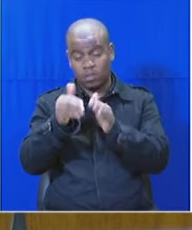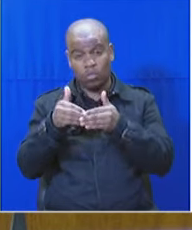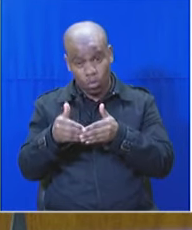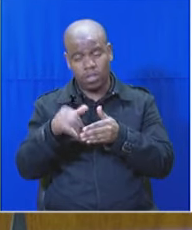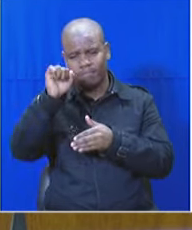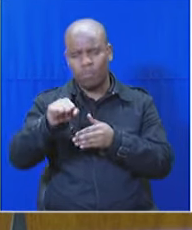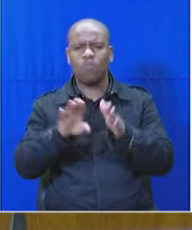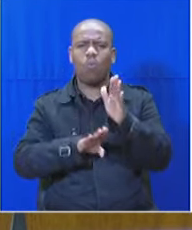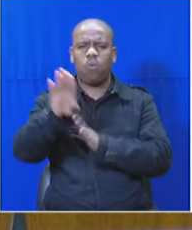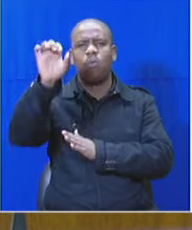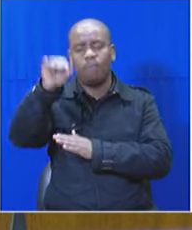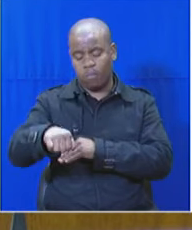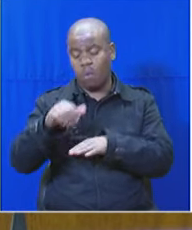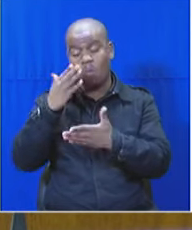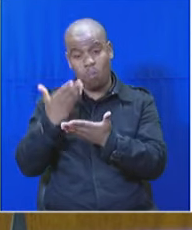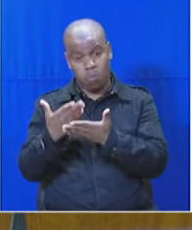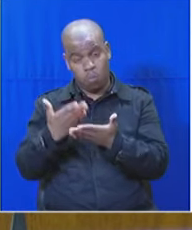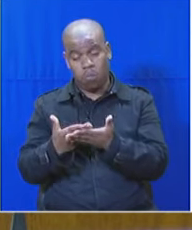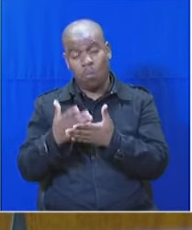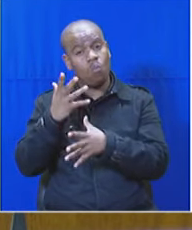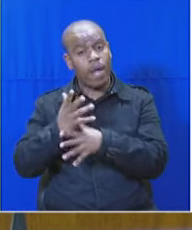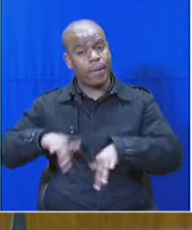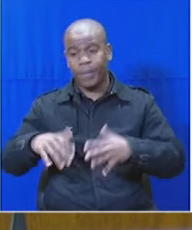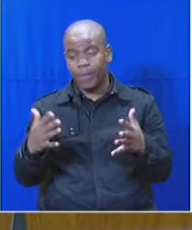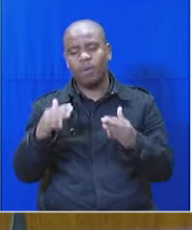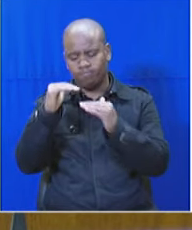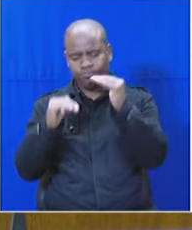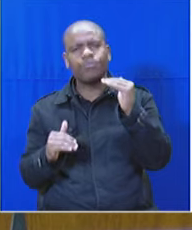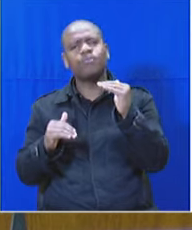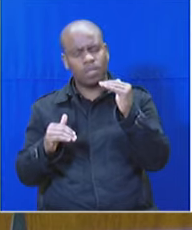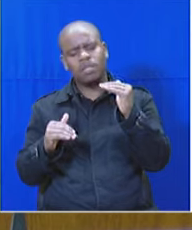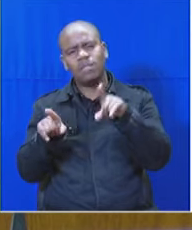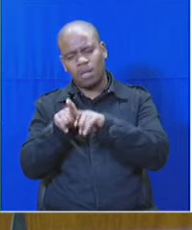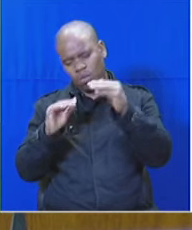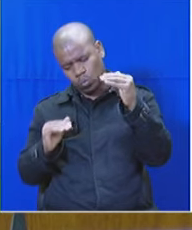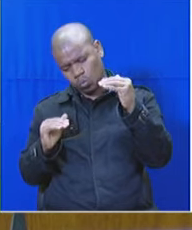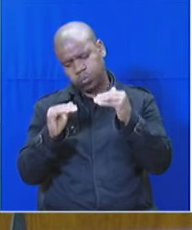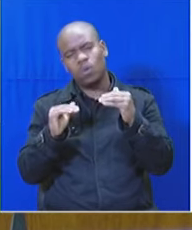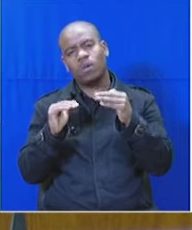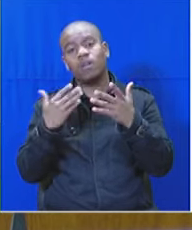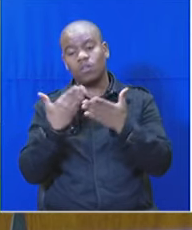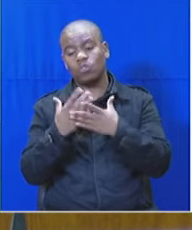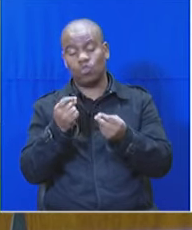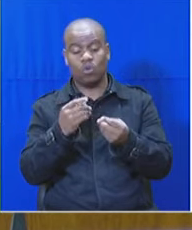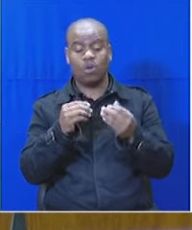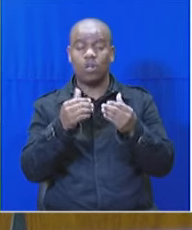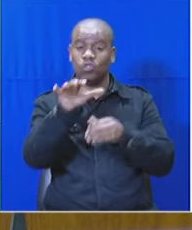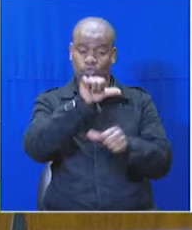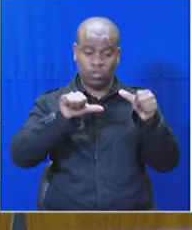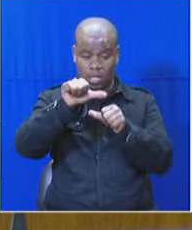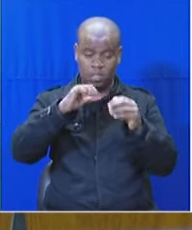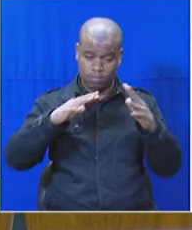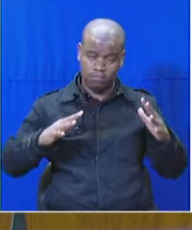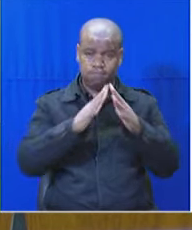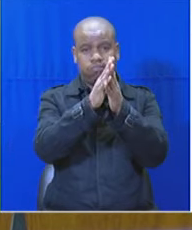can increase, unemployment and inequality be reduced, creating more inclusive society. This